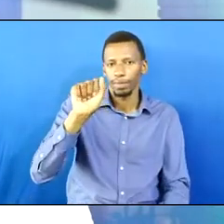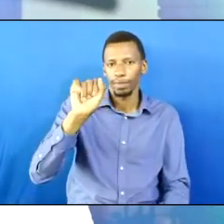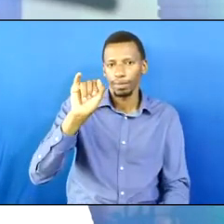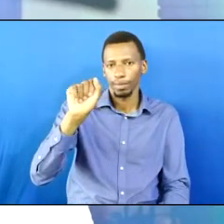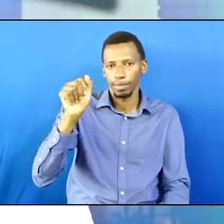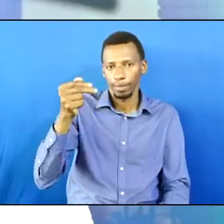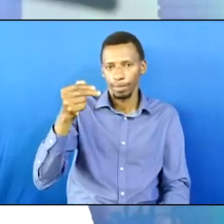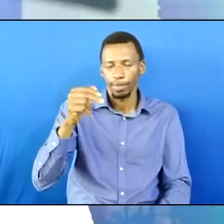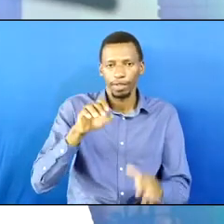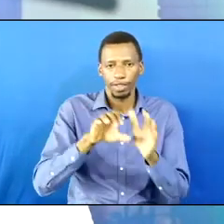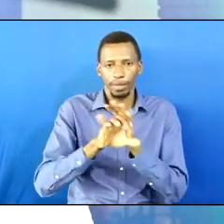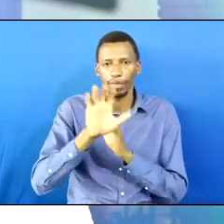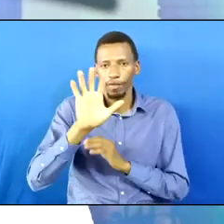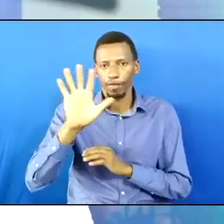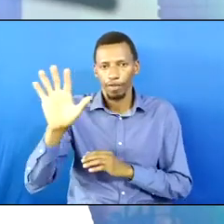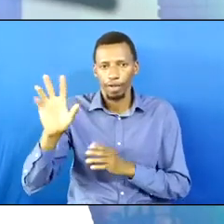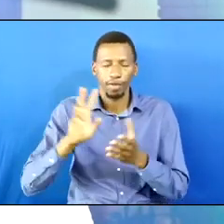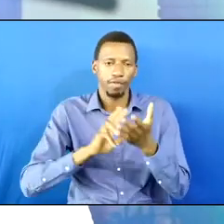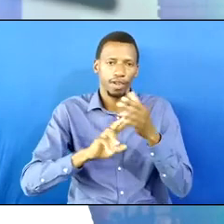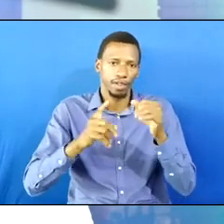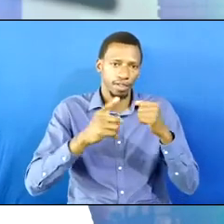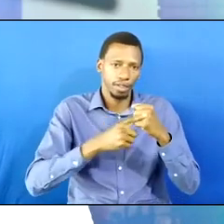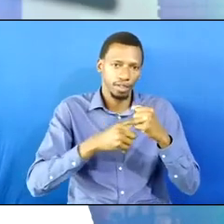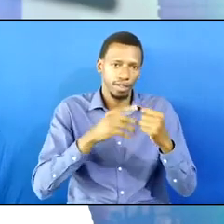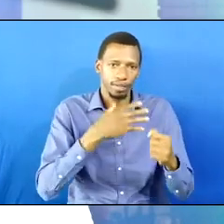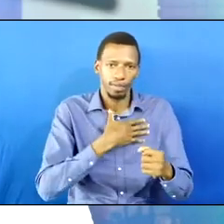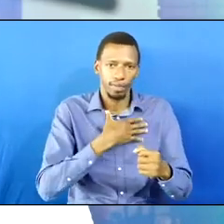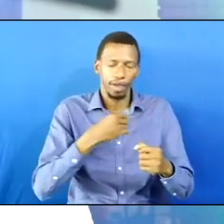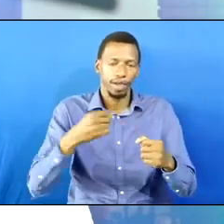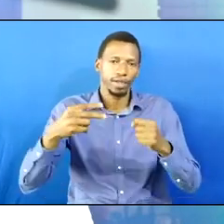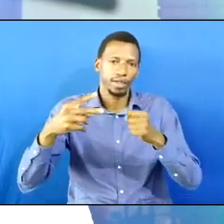55, verse 6 and 7.